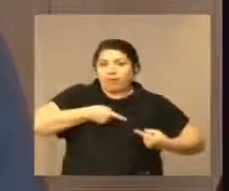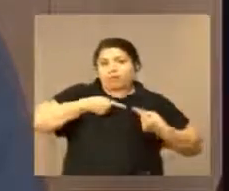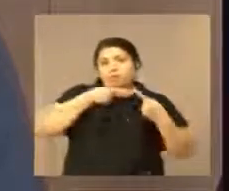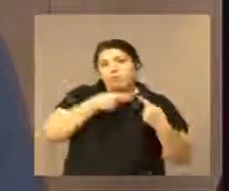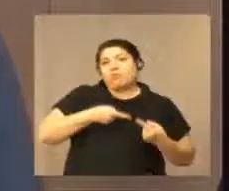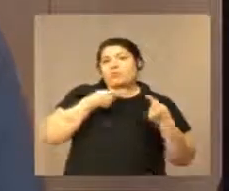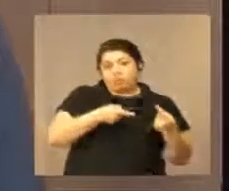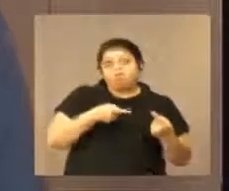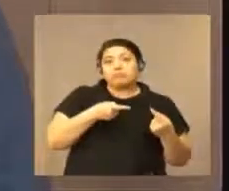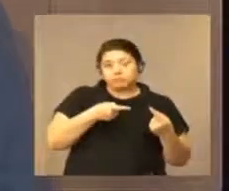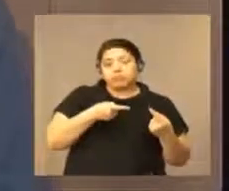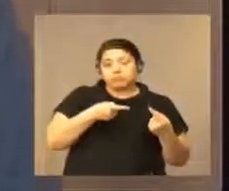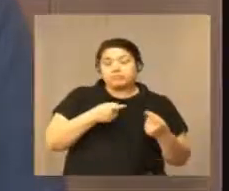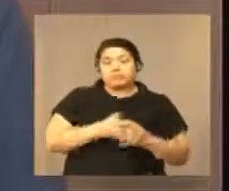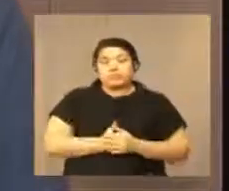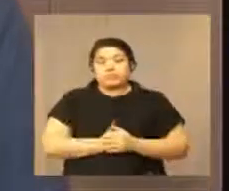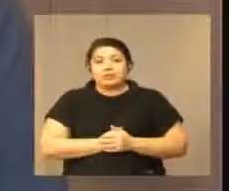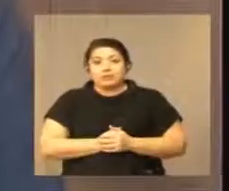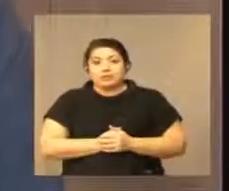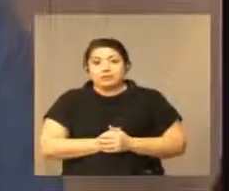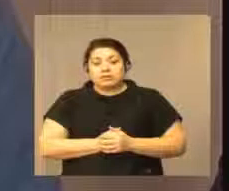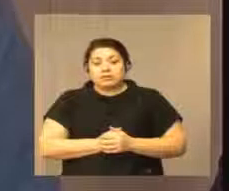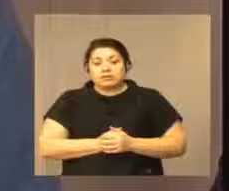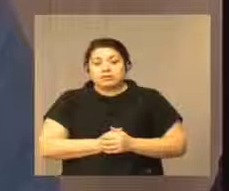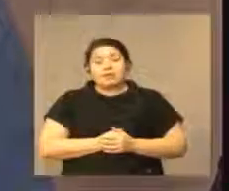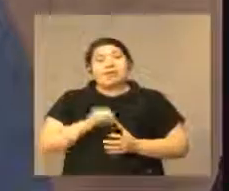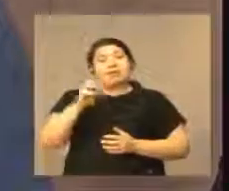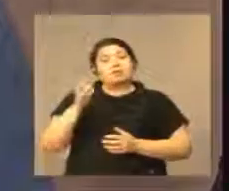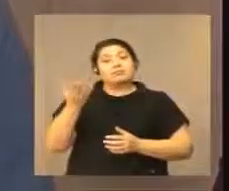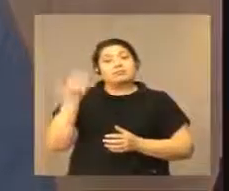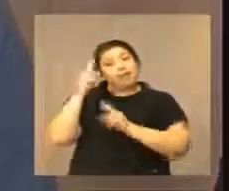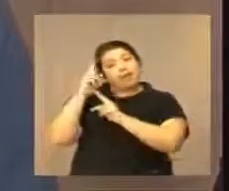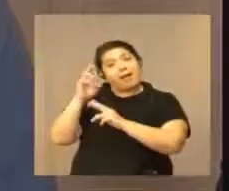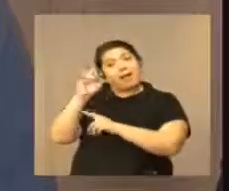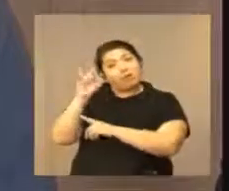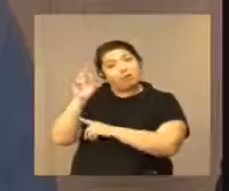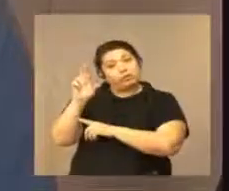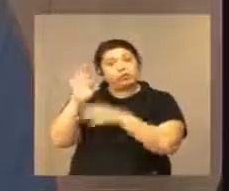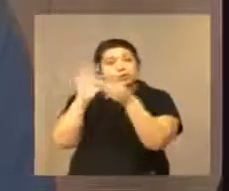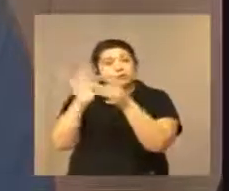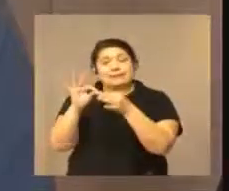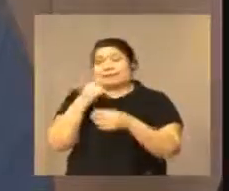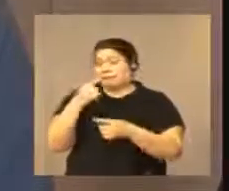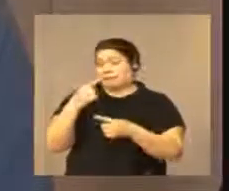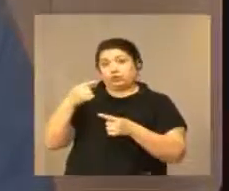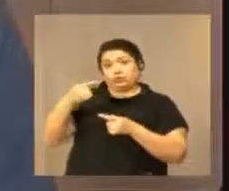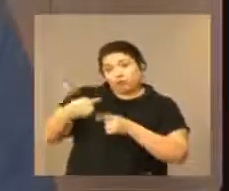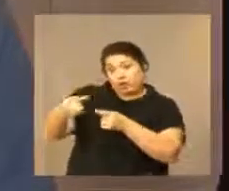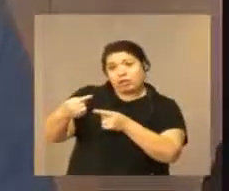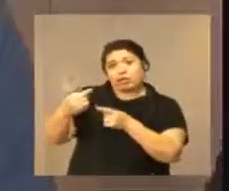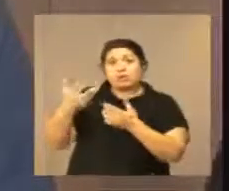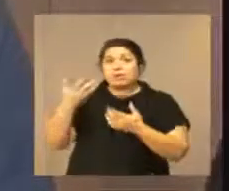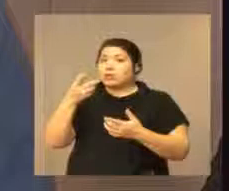And there is, like Elmer had talked about, the struggle between the federal and provincial